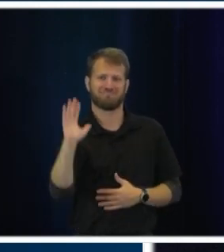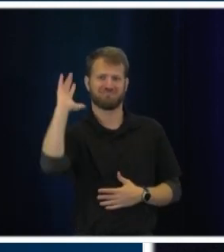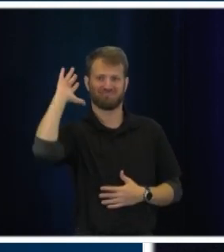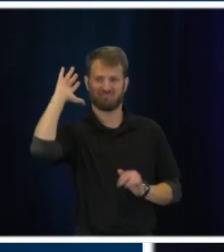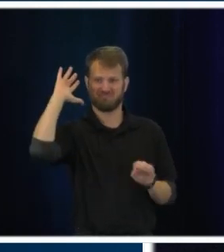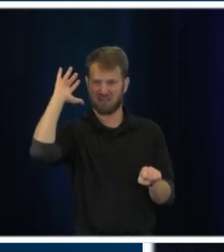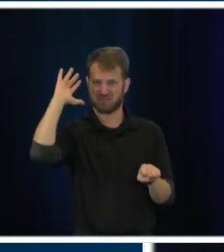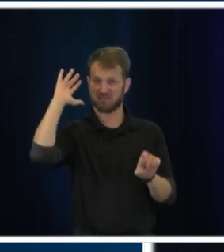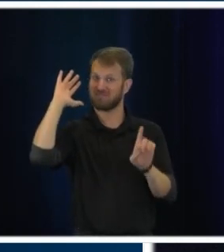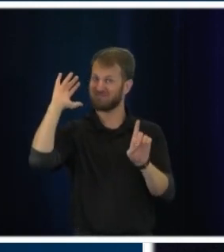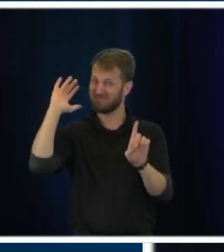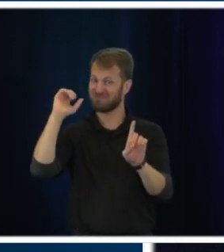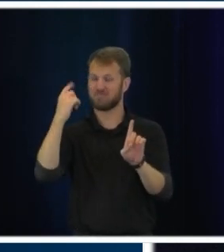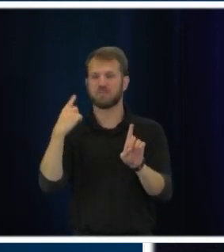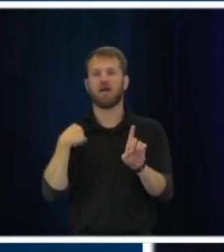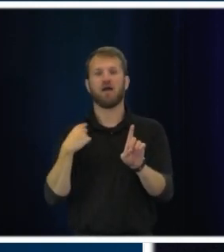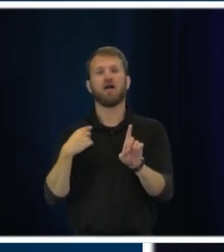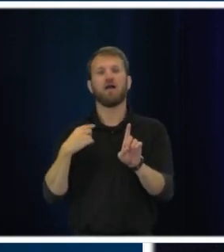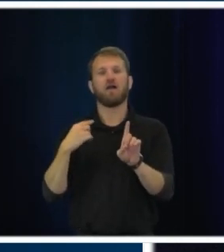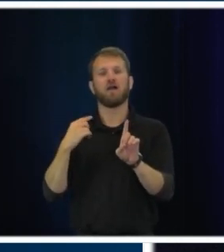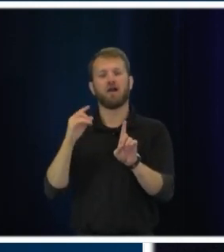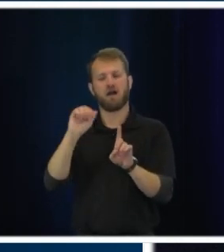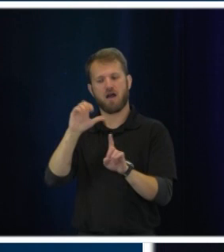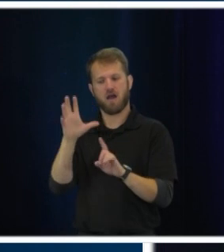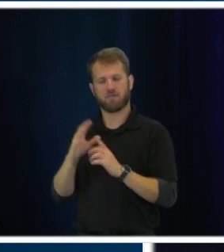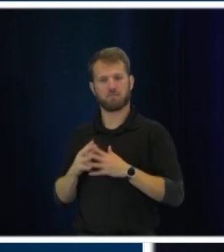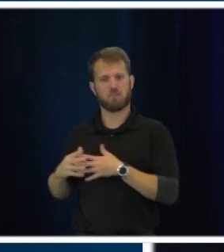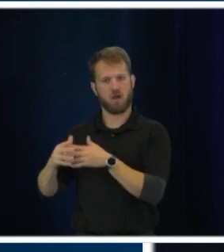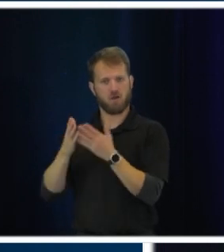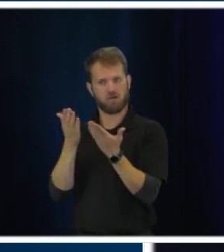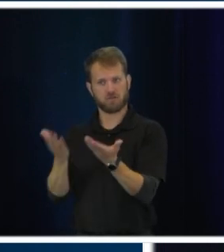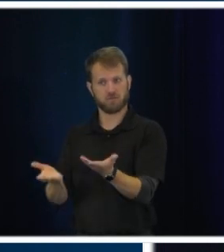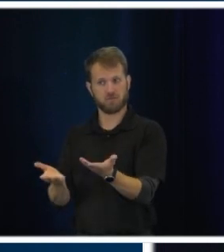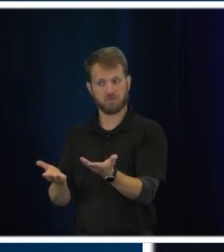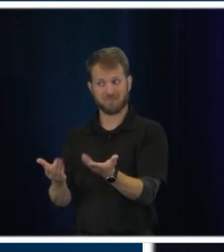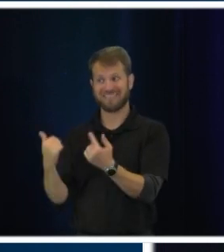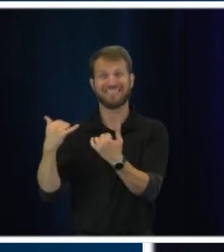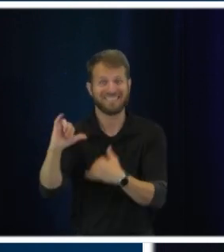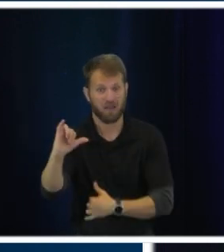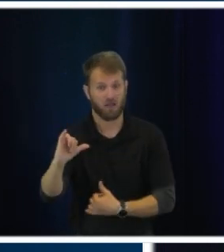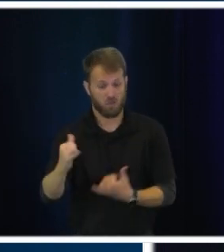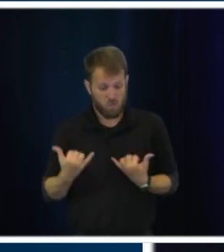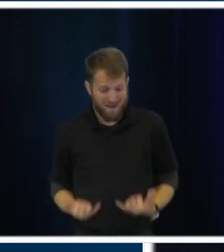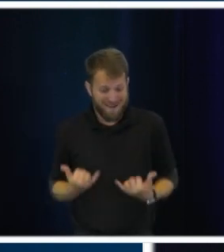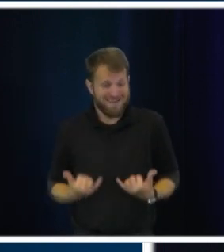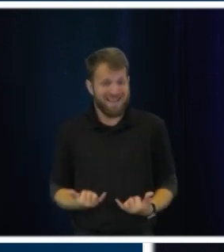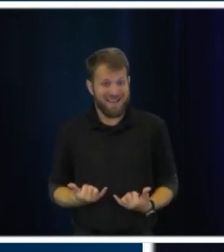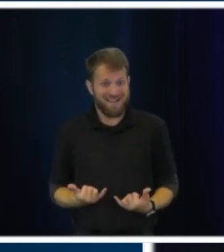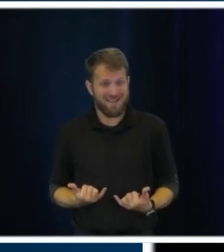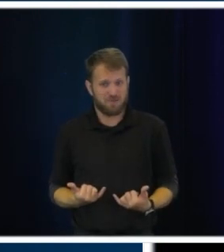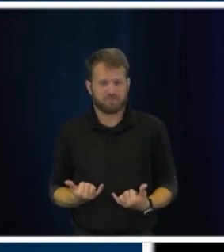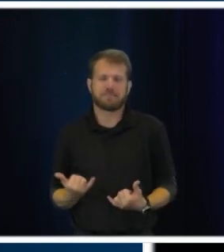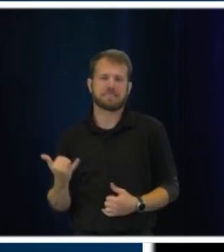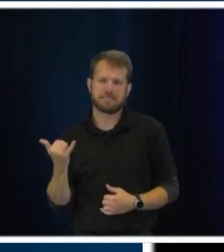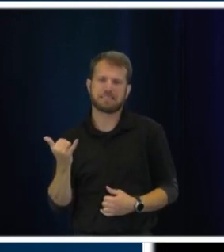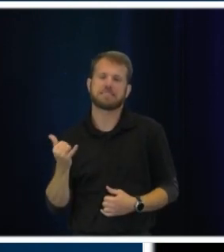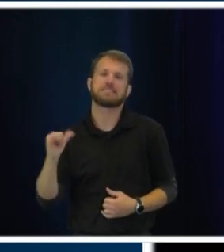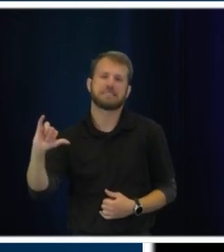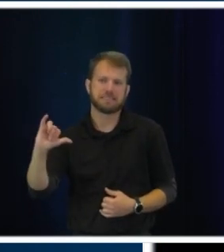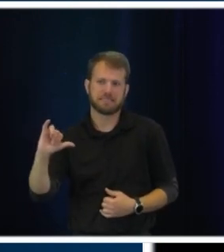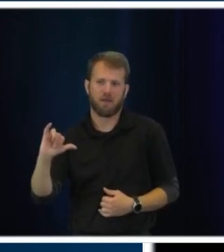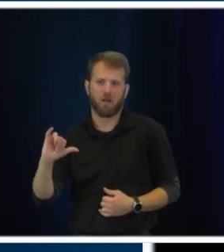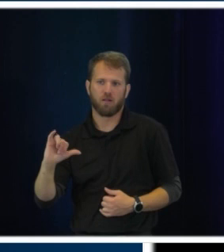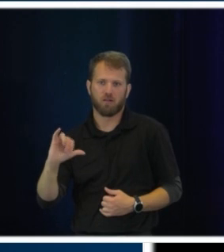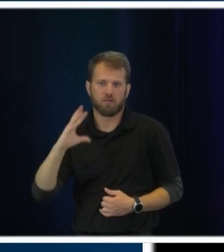that African Americans today, as I stand here, are subject to more disparities in